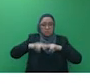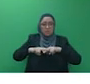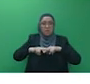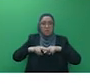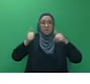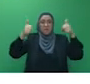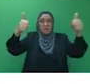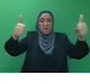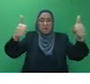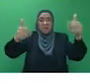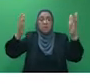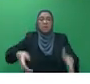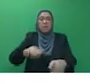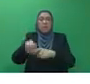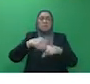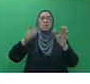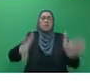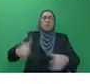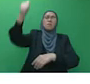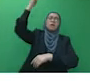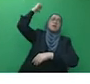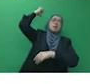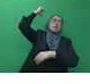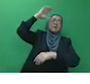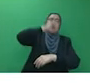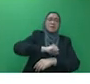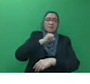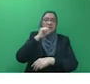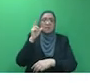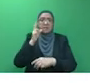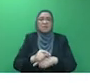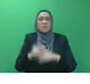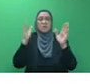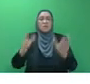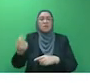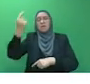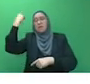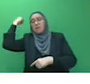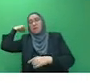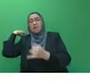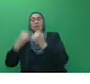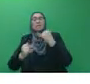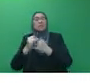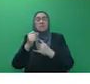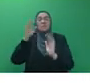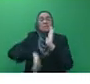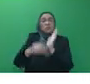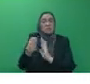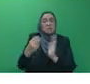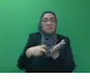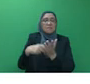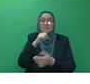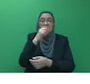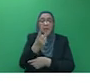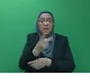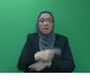who's who's the guy those guys in the cheap seats cannot see you yeah basically all people behind uh but now online you can see them not